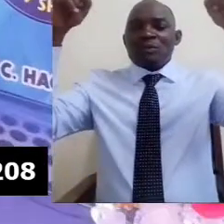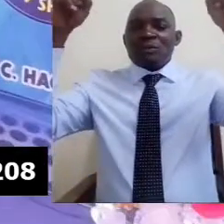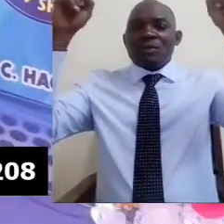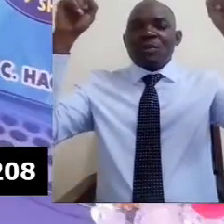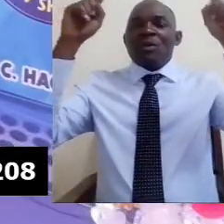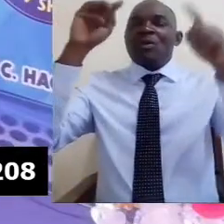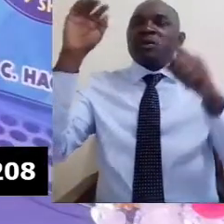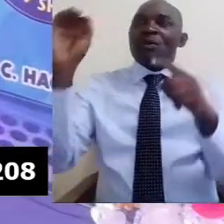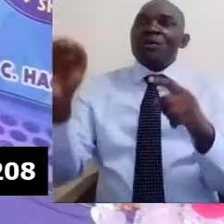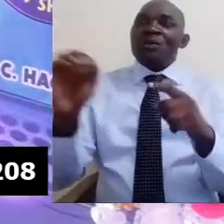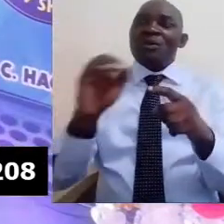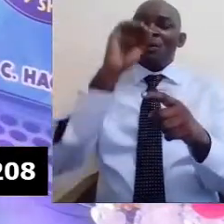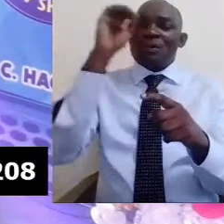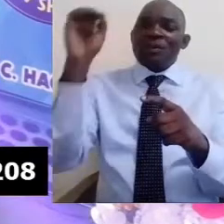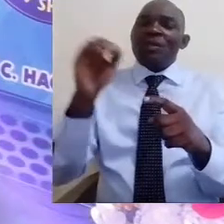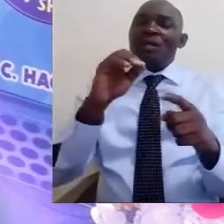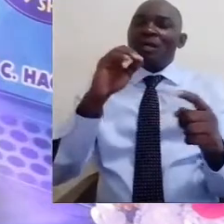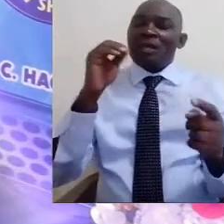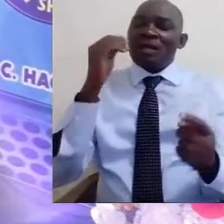it.